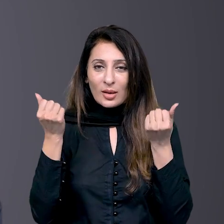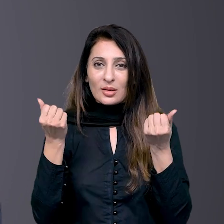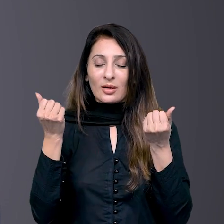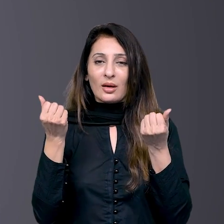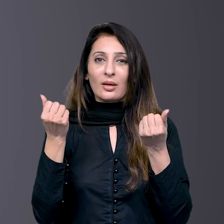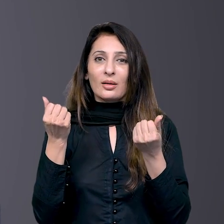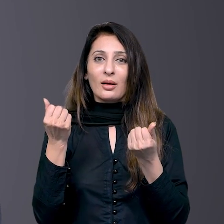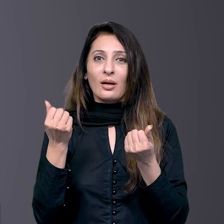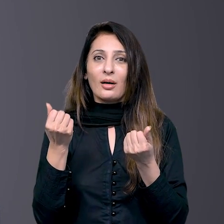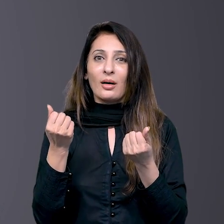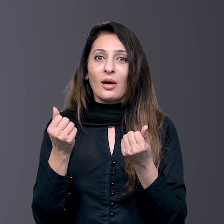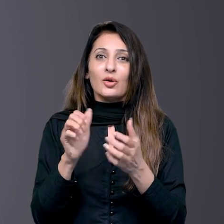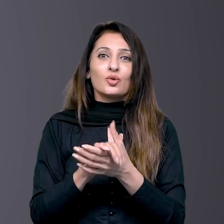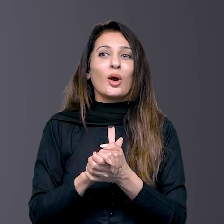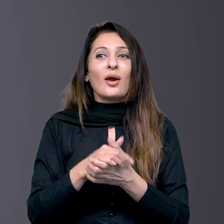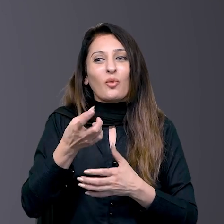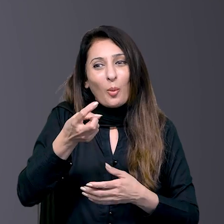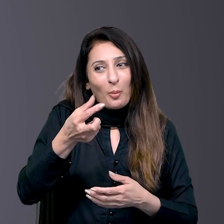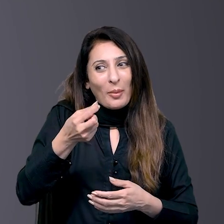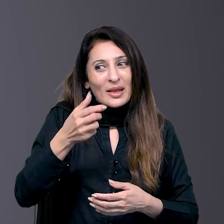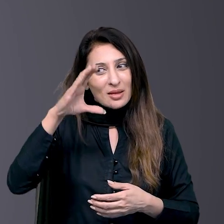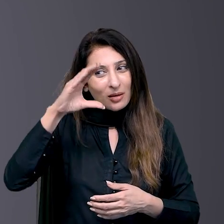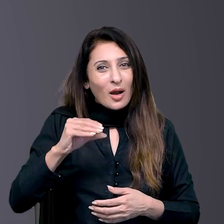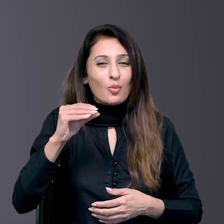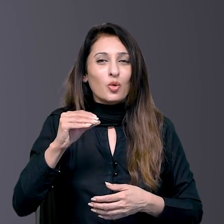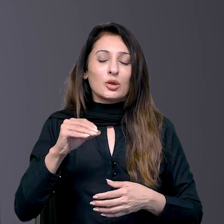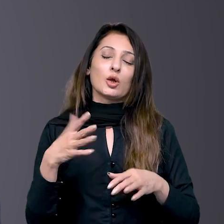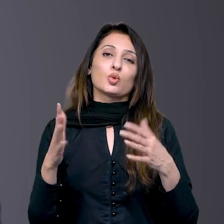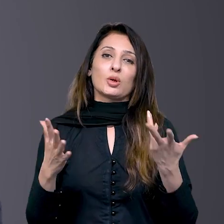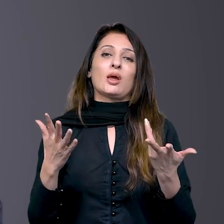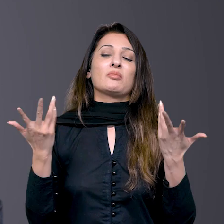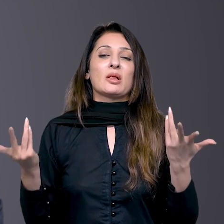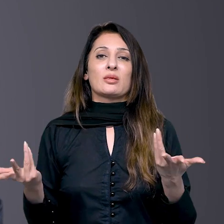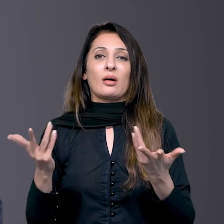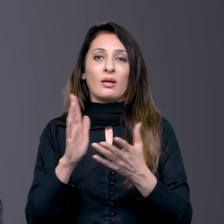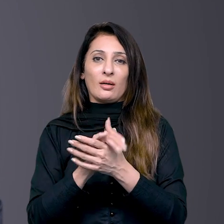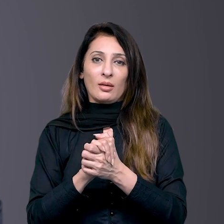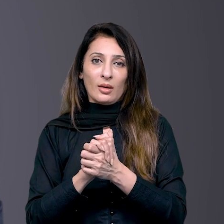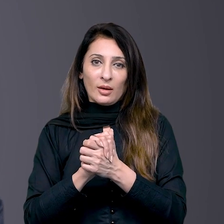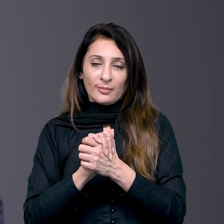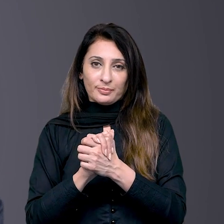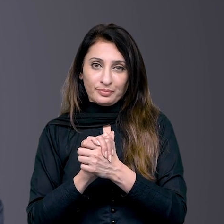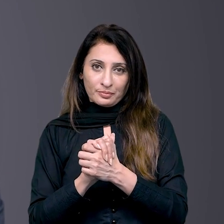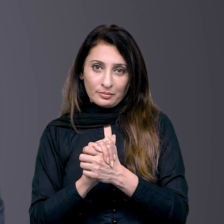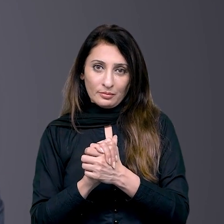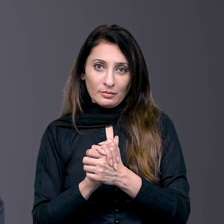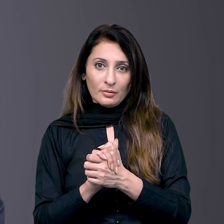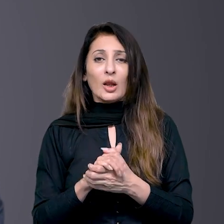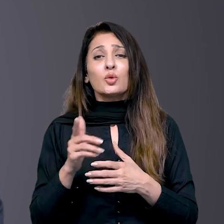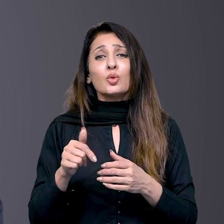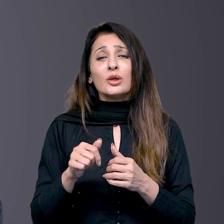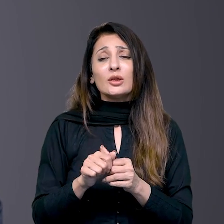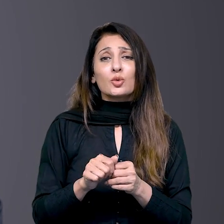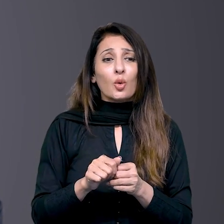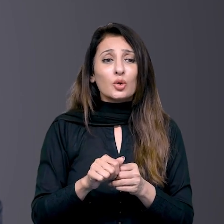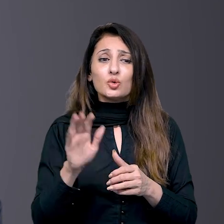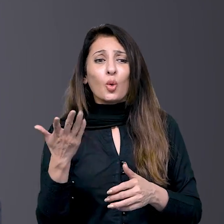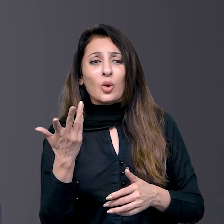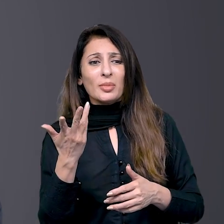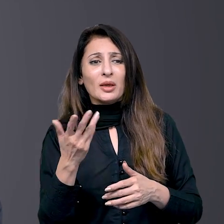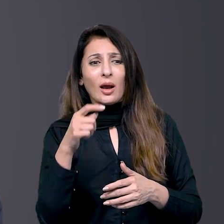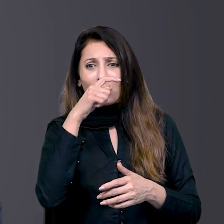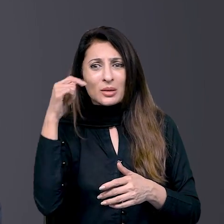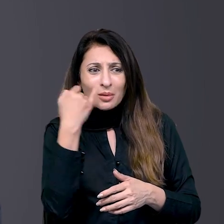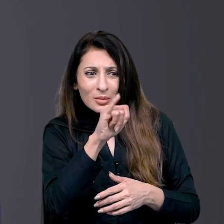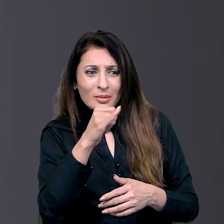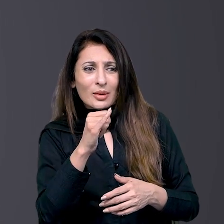is greatly hindered, not just because of economic resources, but also because sheer naivety prevails on how to register